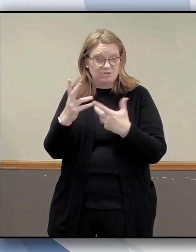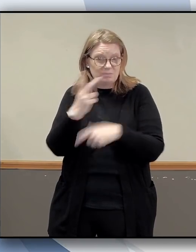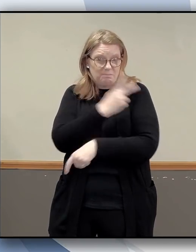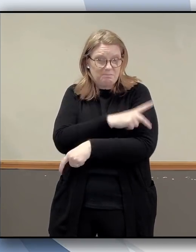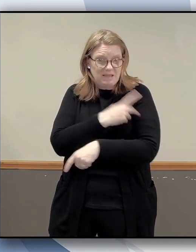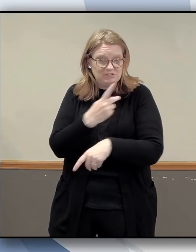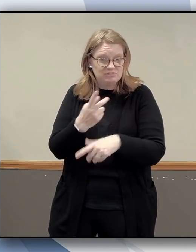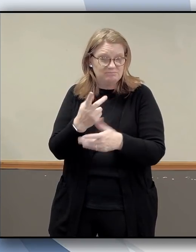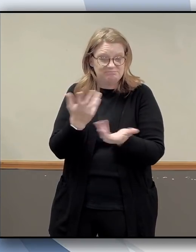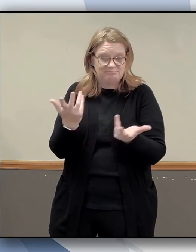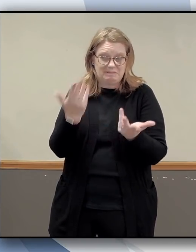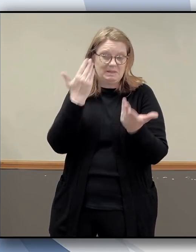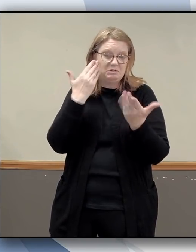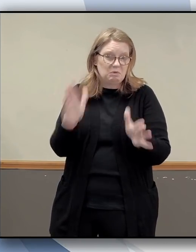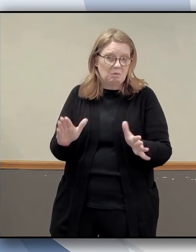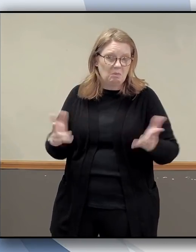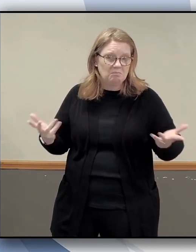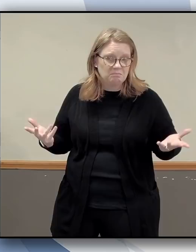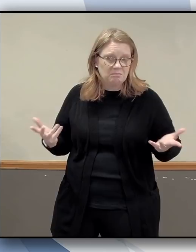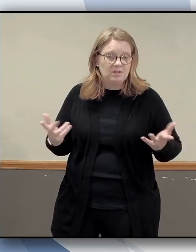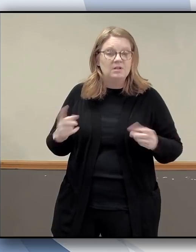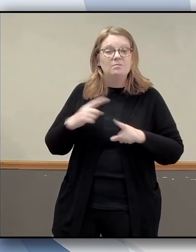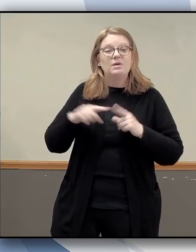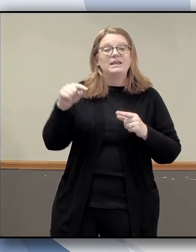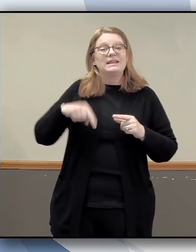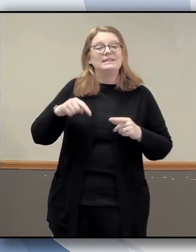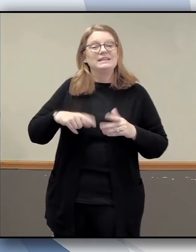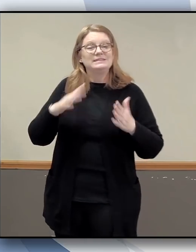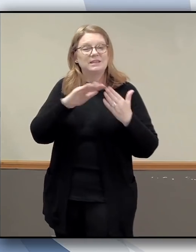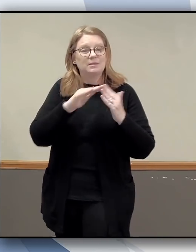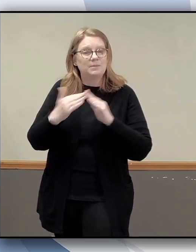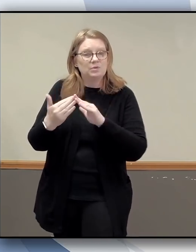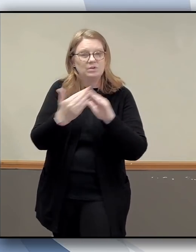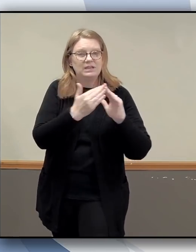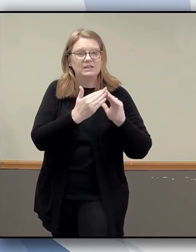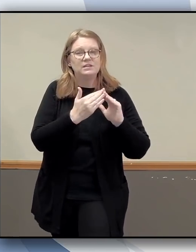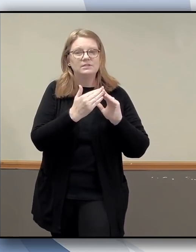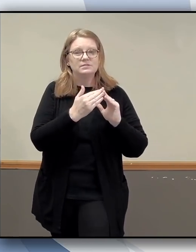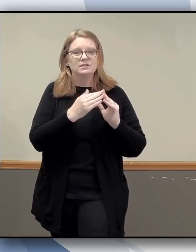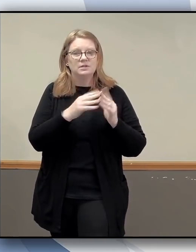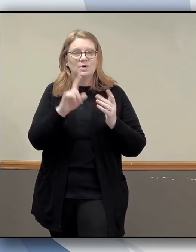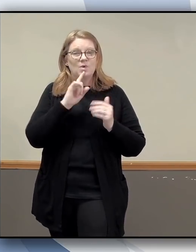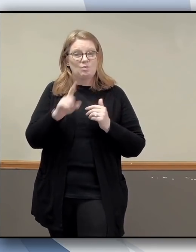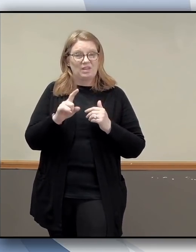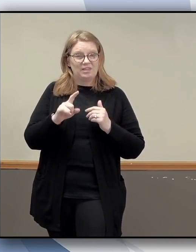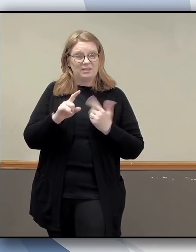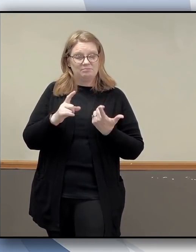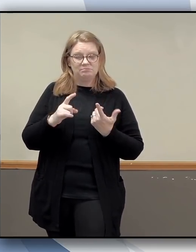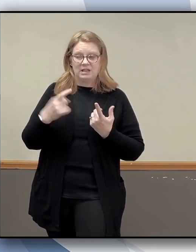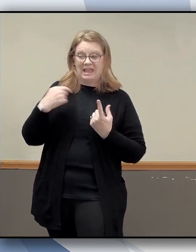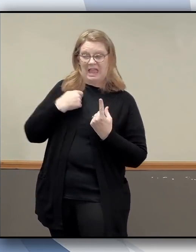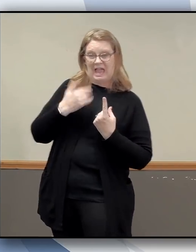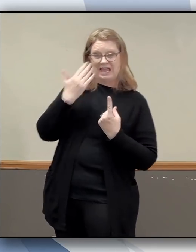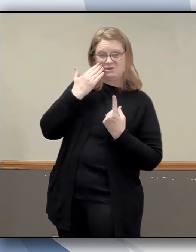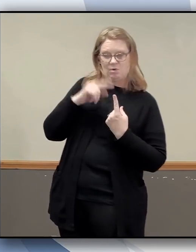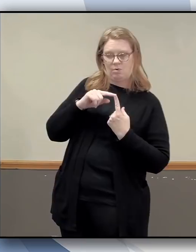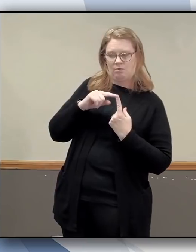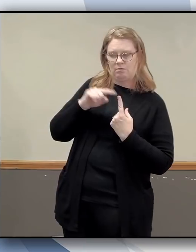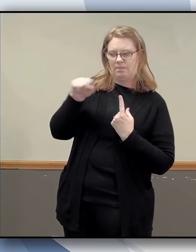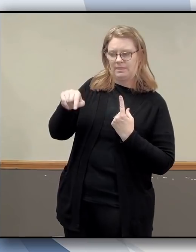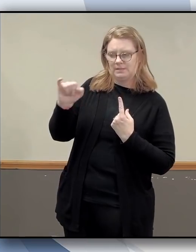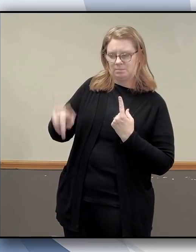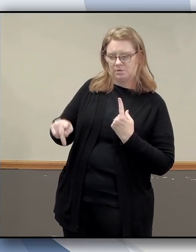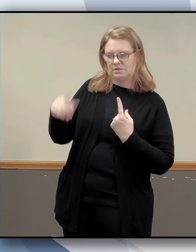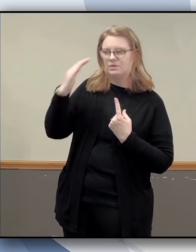we do know that in our communities, we're often only 1 degree of separation from somebody that is, and that's why it's important